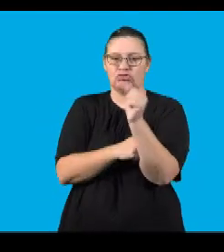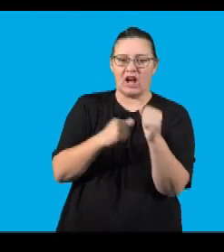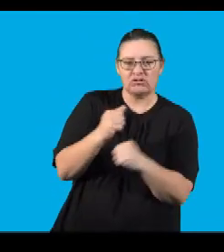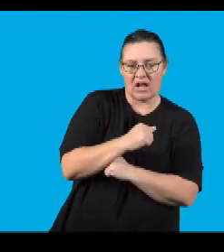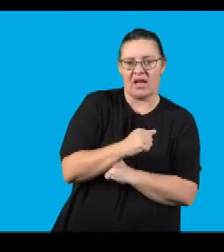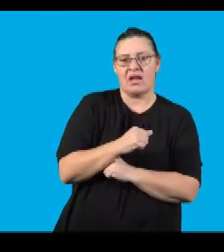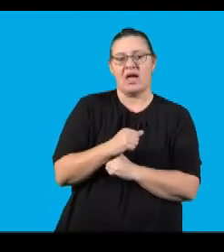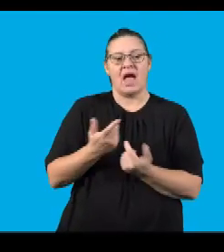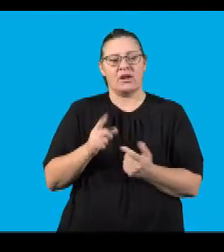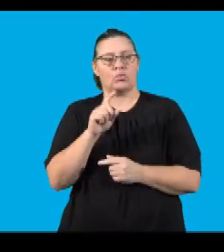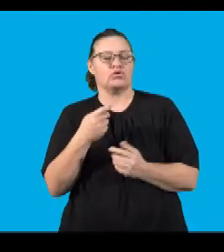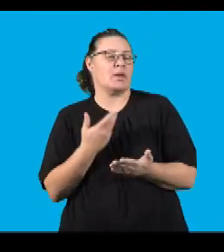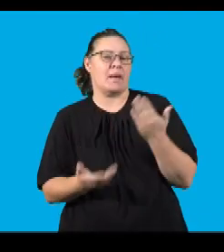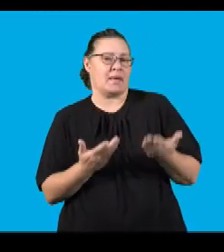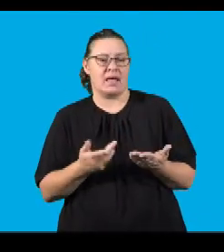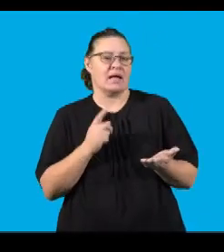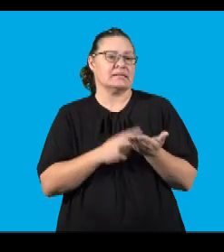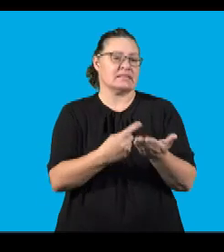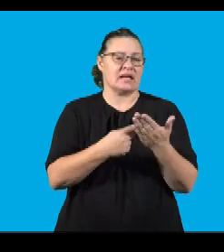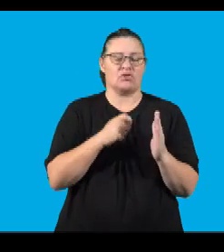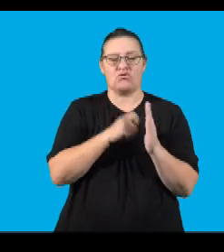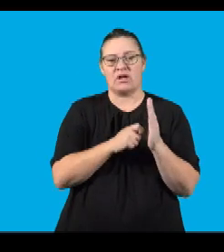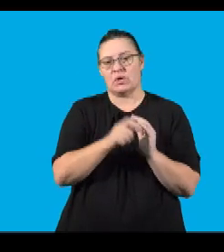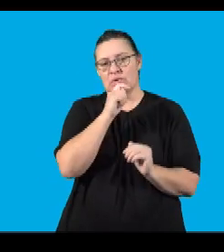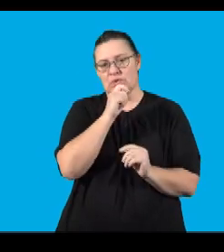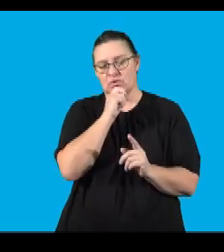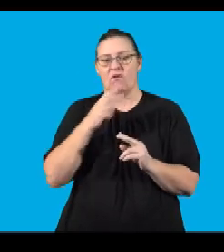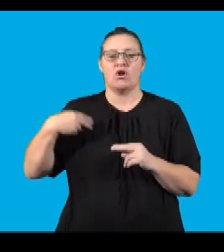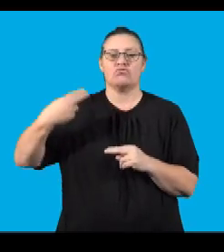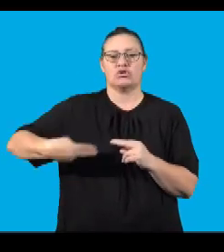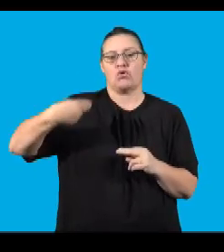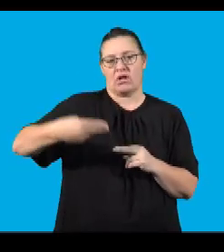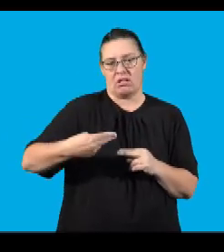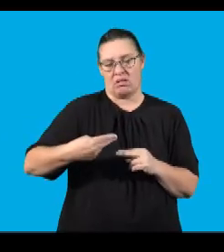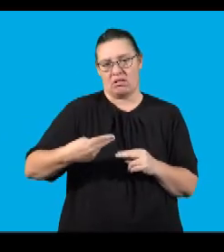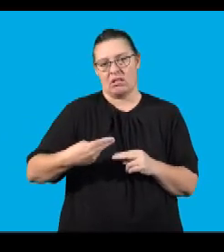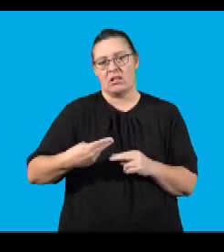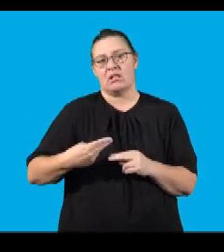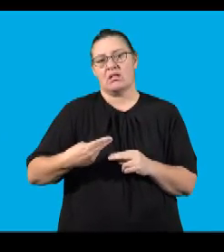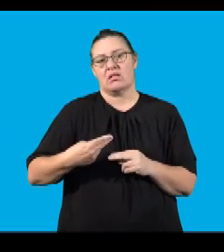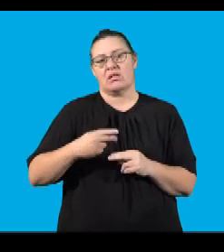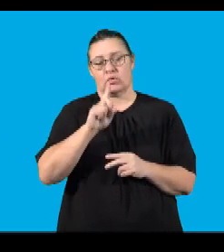and a question might be, discuss the writer's use of a rhetorical question.